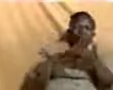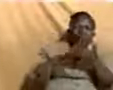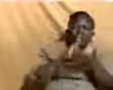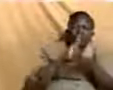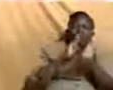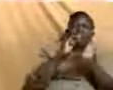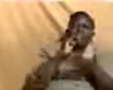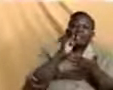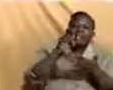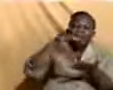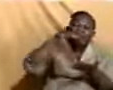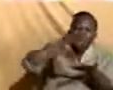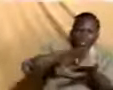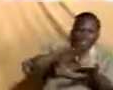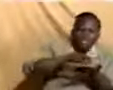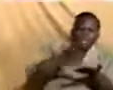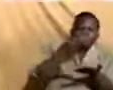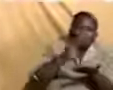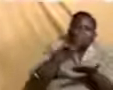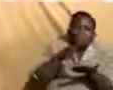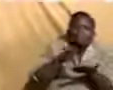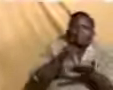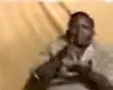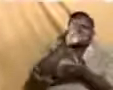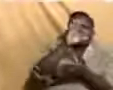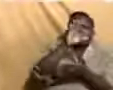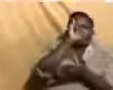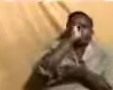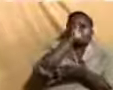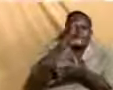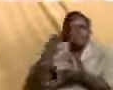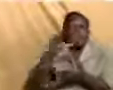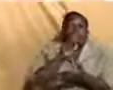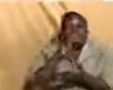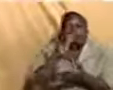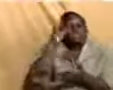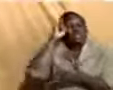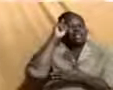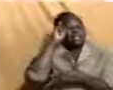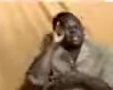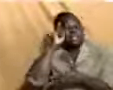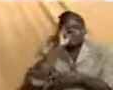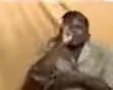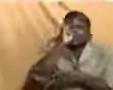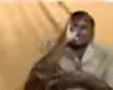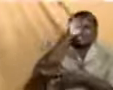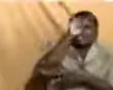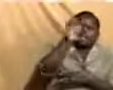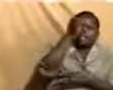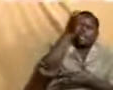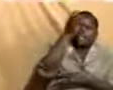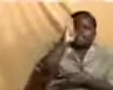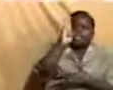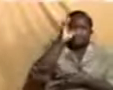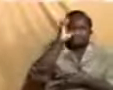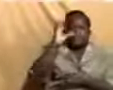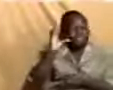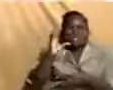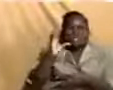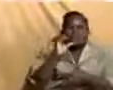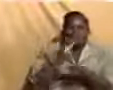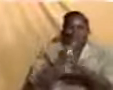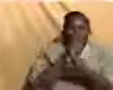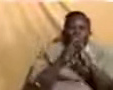of this bill? That was a bit that was not mentioned by the AG, the President's team, the IEBC, and others who supported them like the